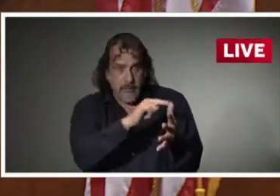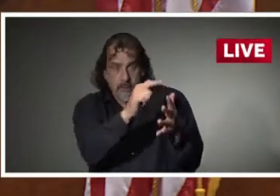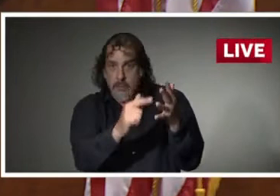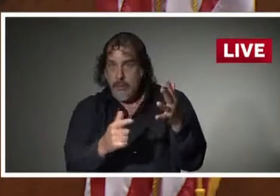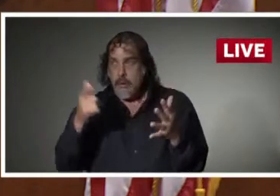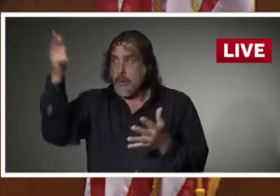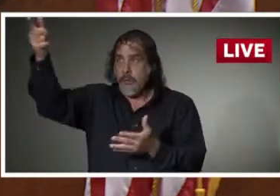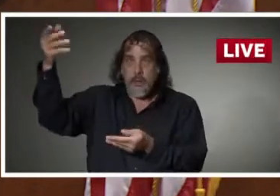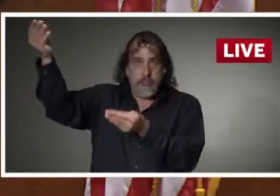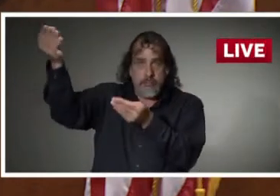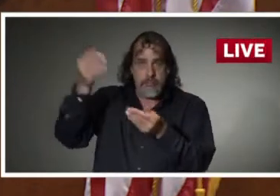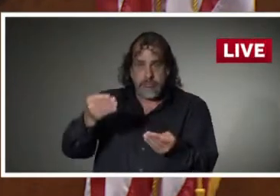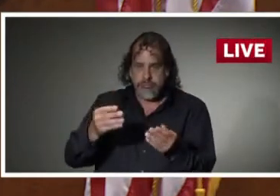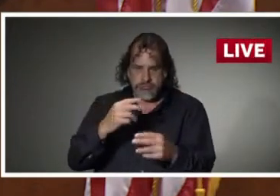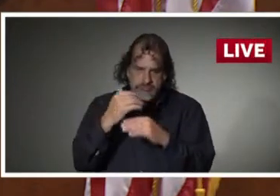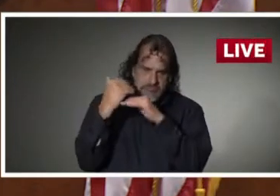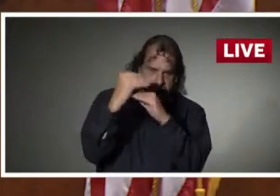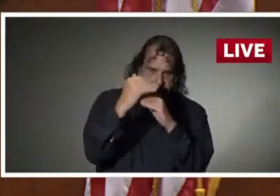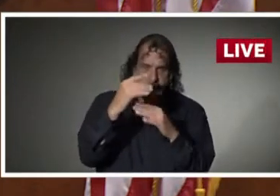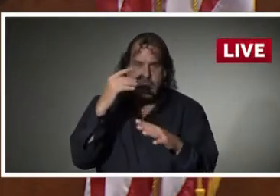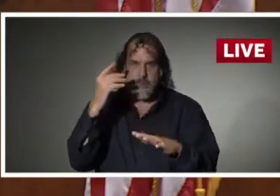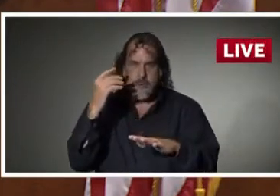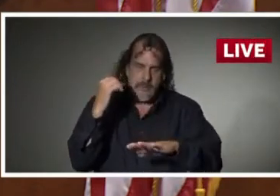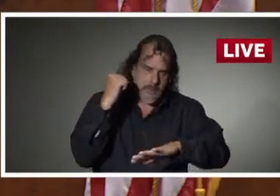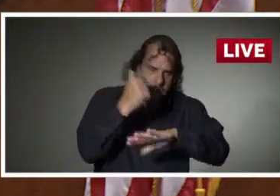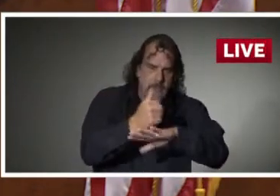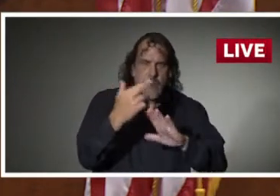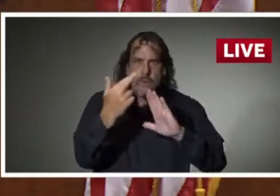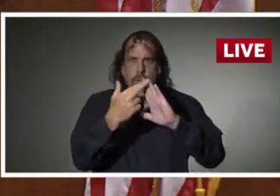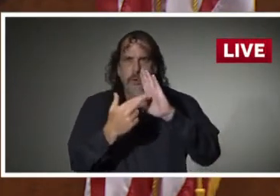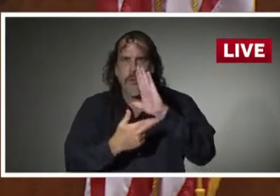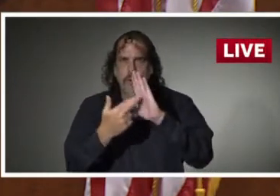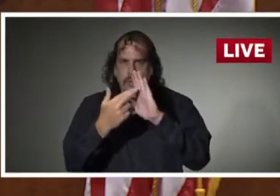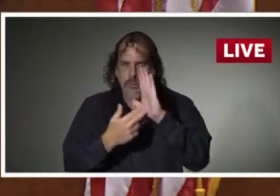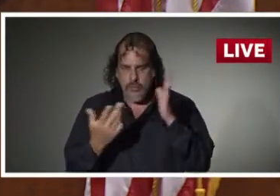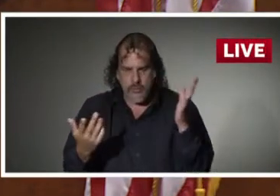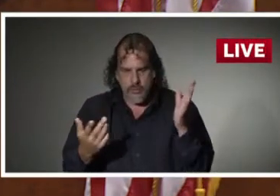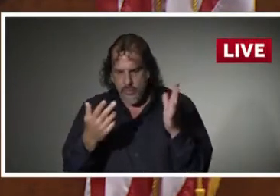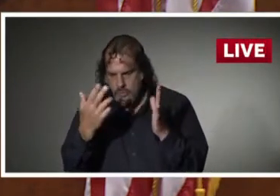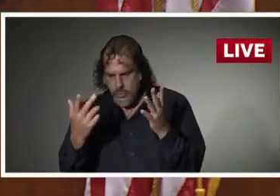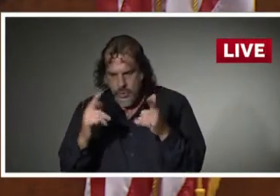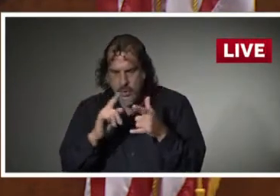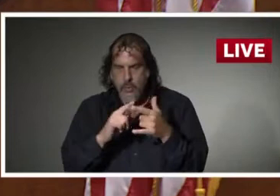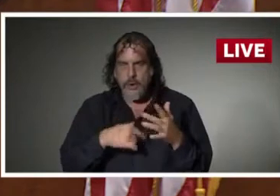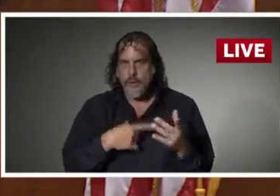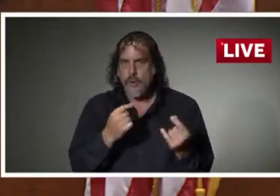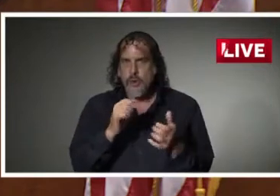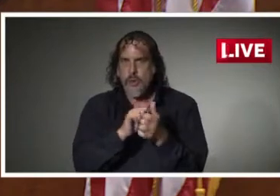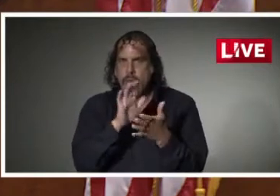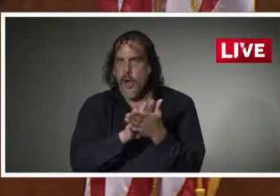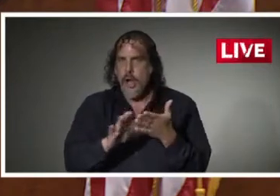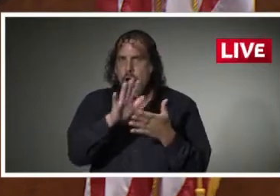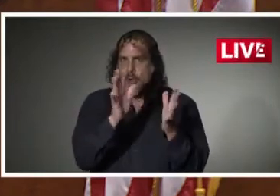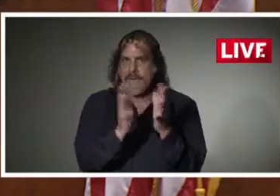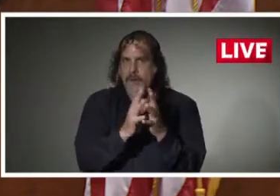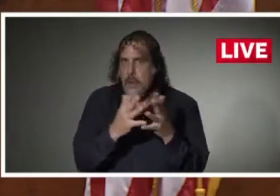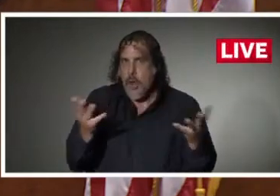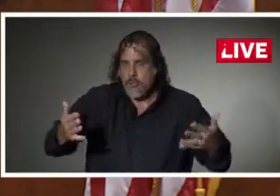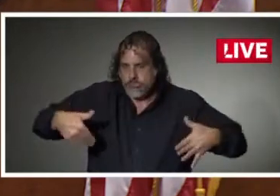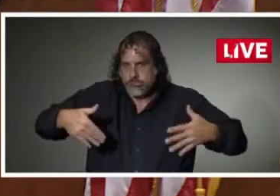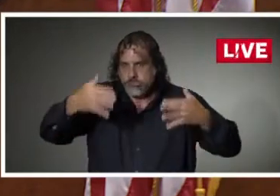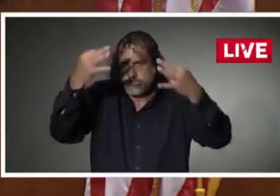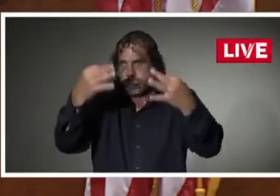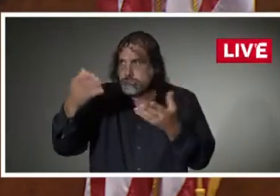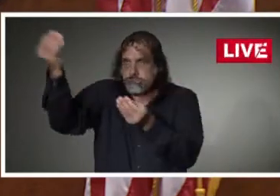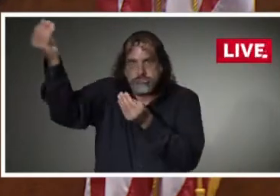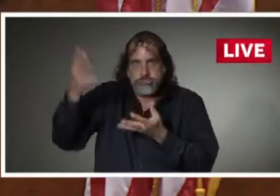not provided significant guidance on how college football should be played. And so we've got a lot of decisions